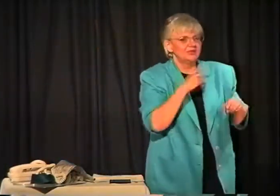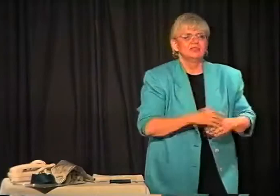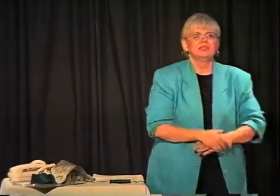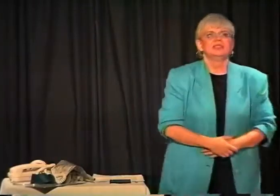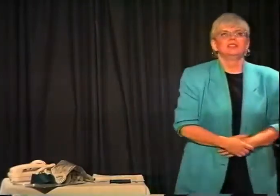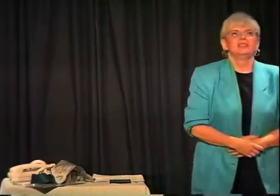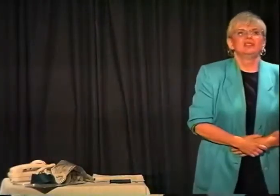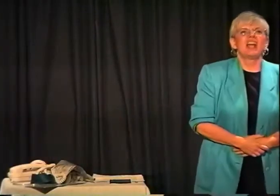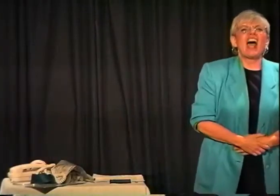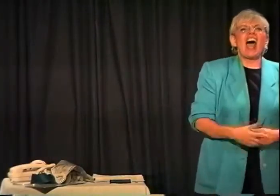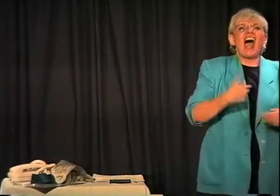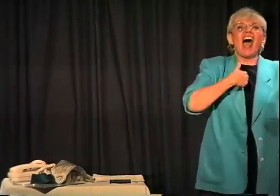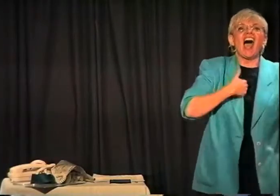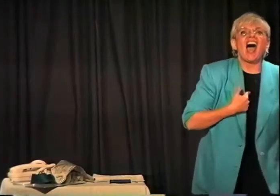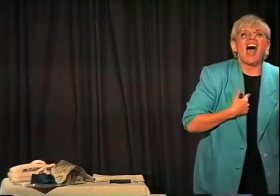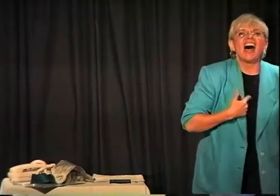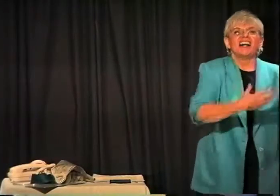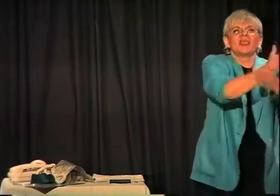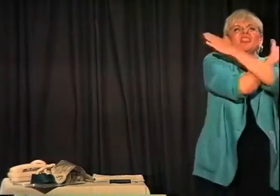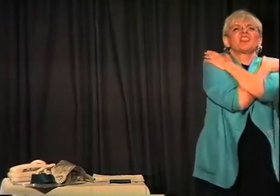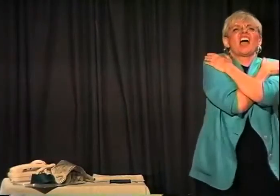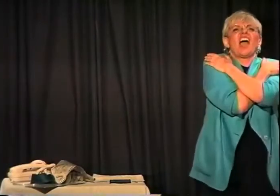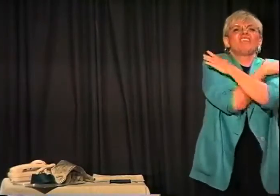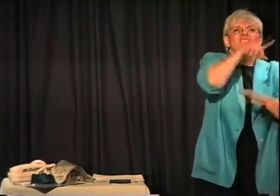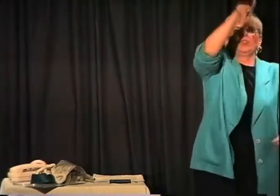with ASL. Not a problem.